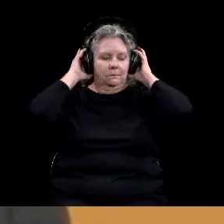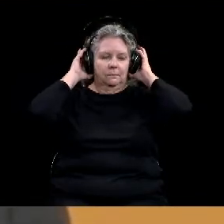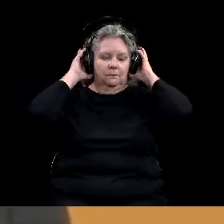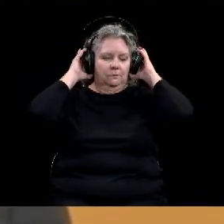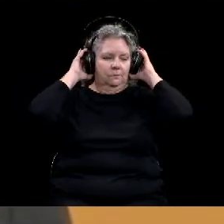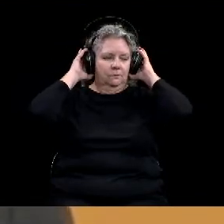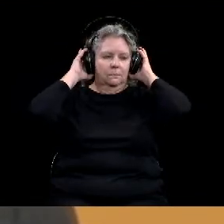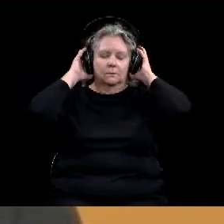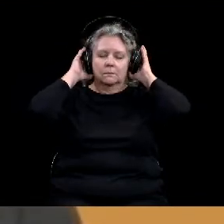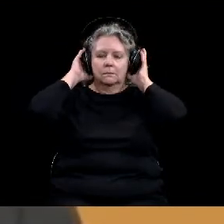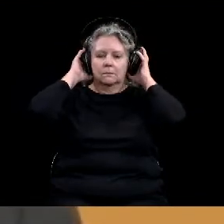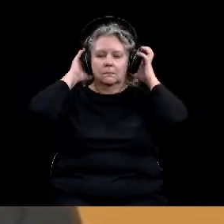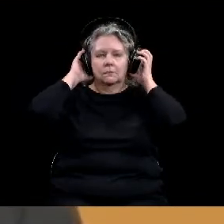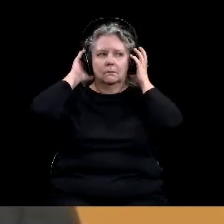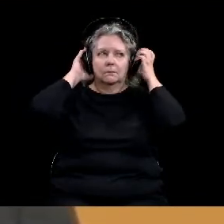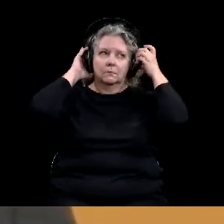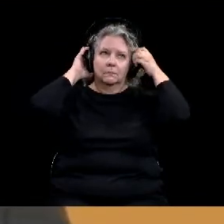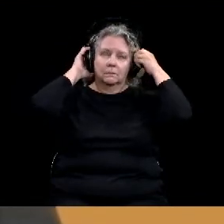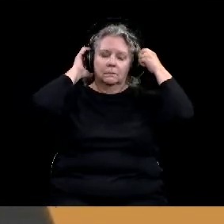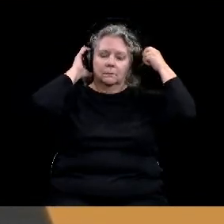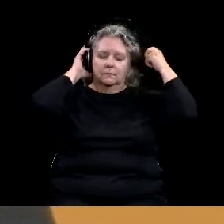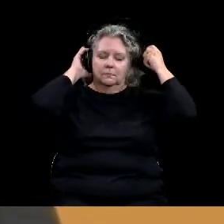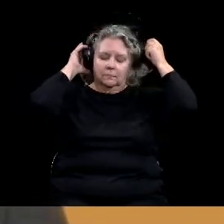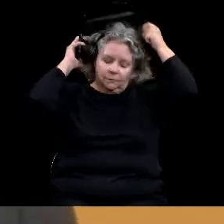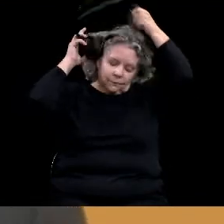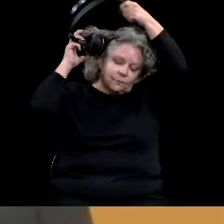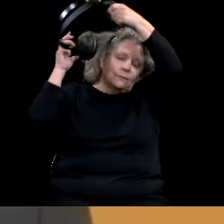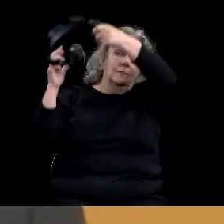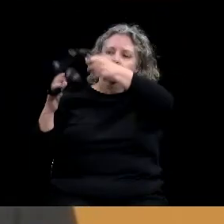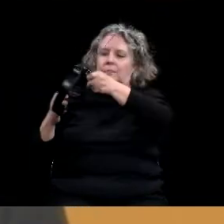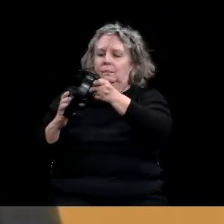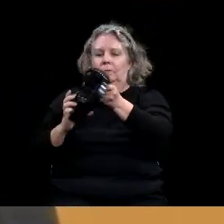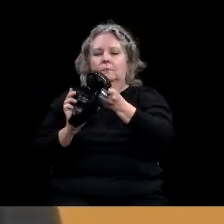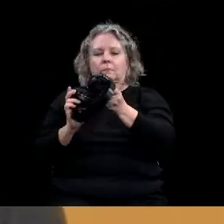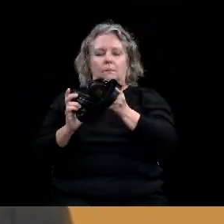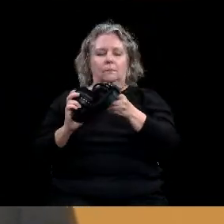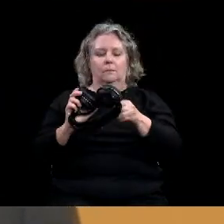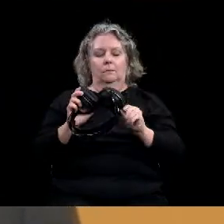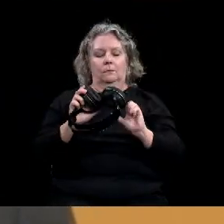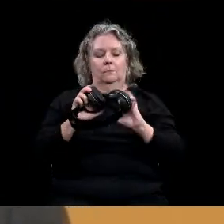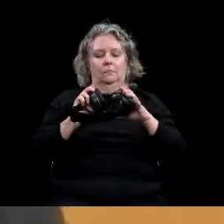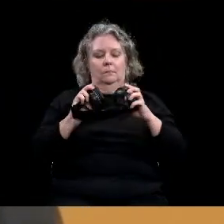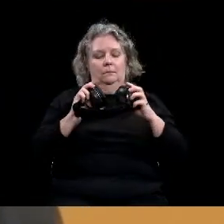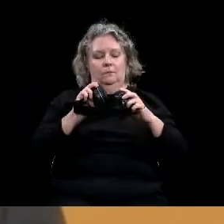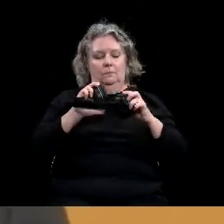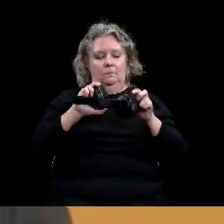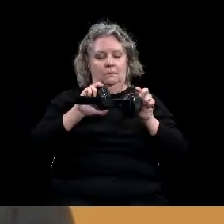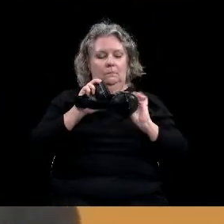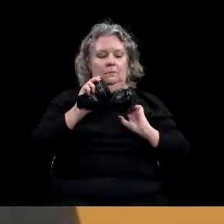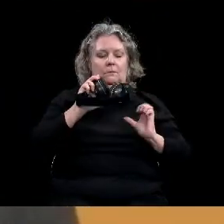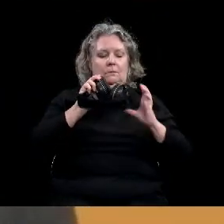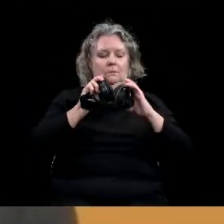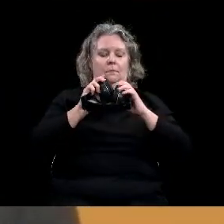el canal 10. Lo puede ver en la página de Facebook de la ciudad de Waco o también lo puede ver por internet